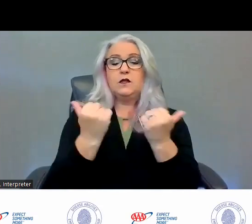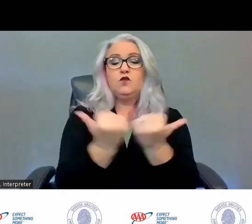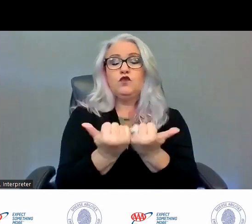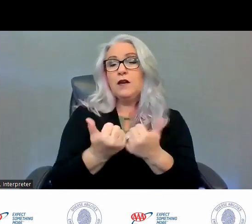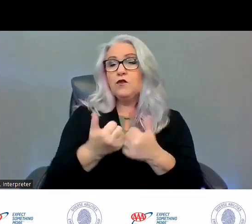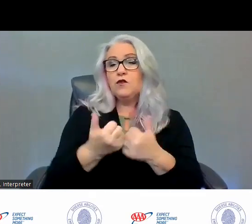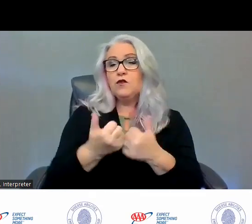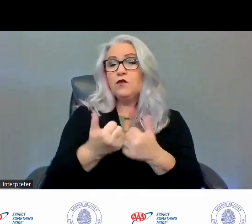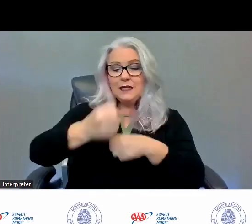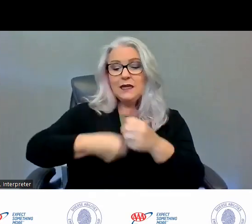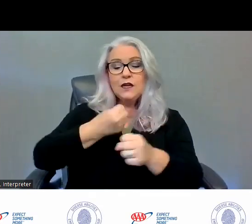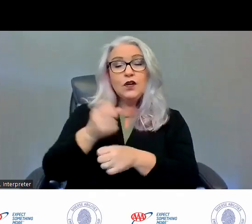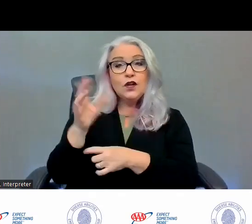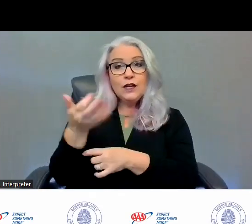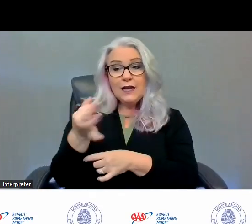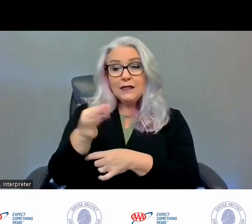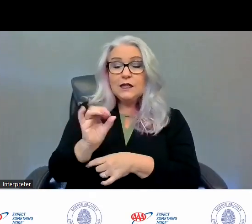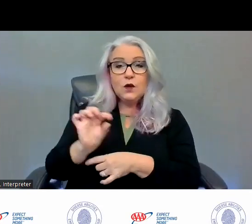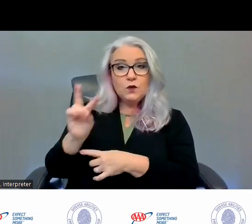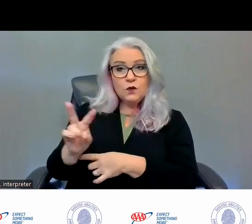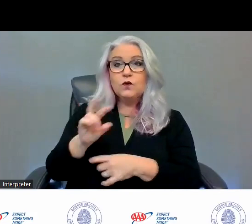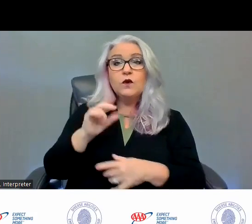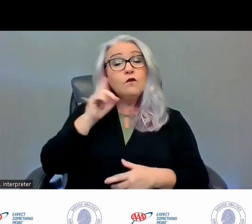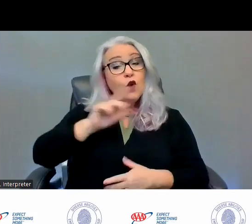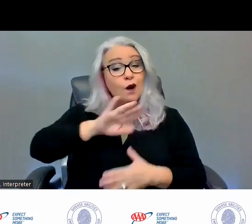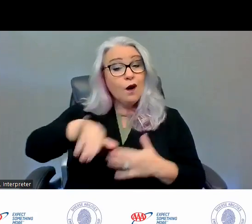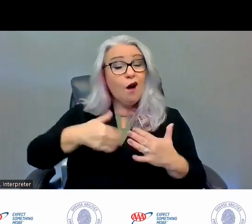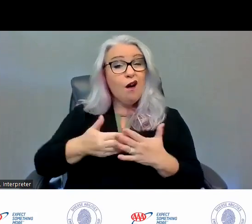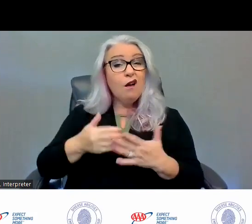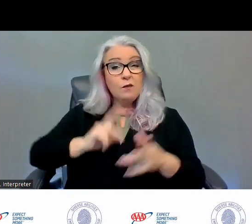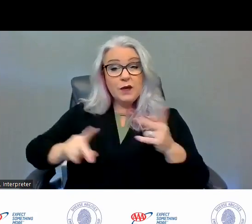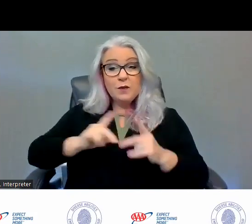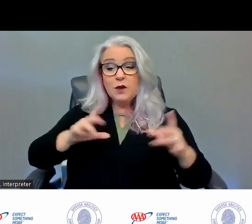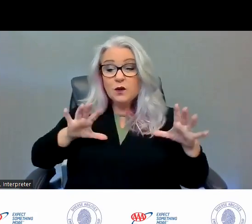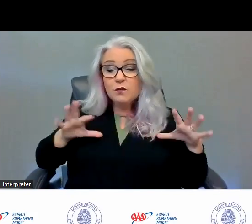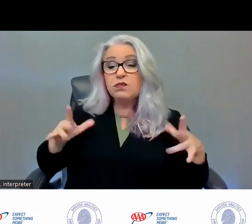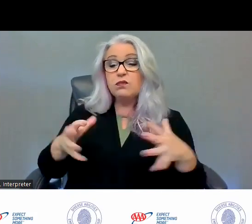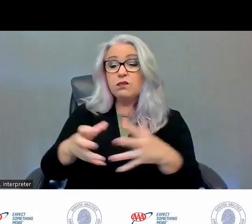and interests of all members surrounding the auto industry to promote better safety.